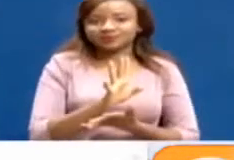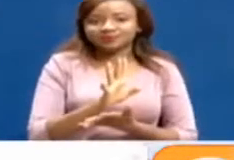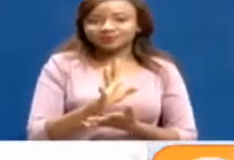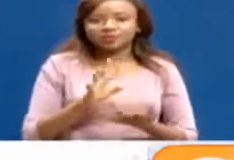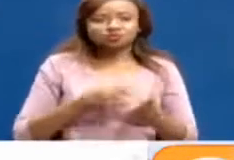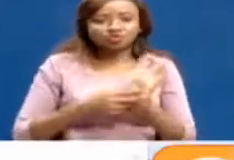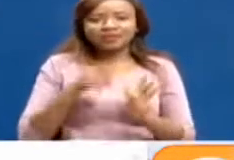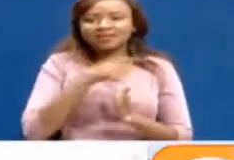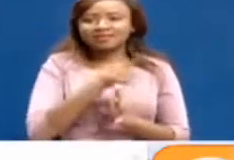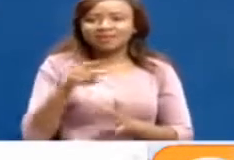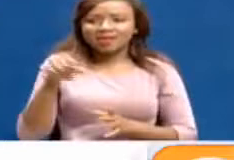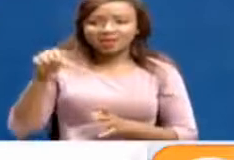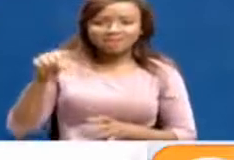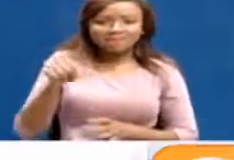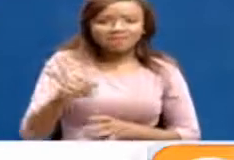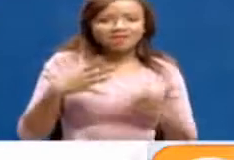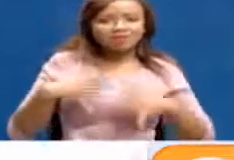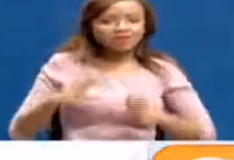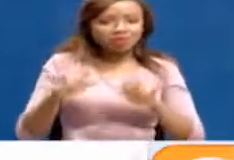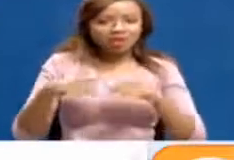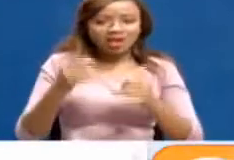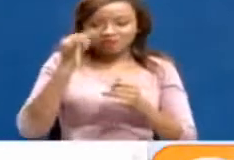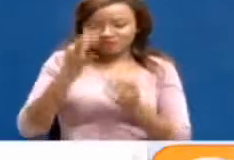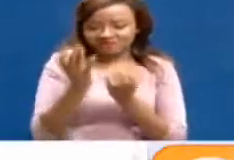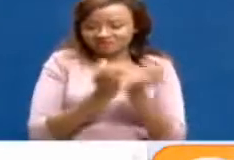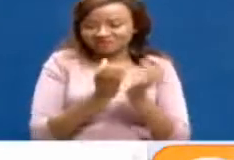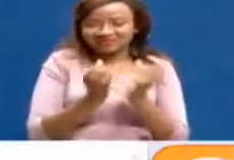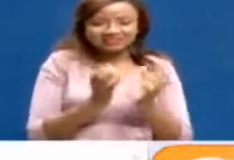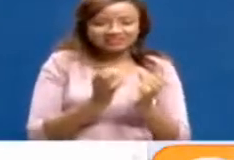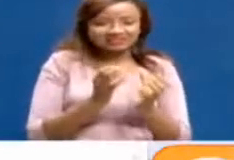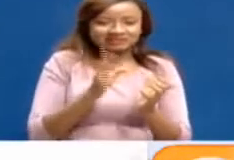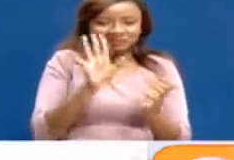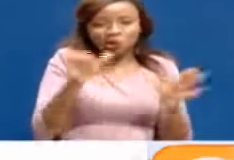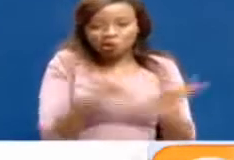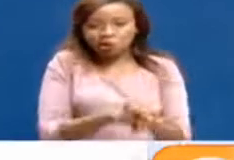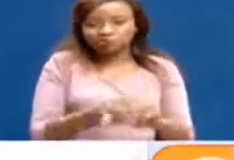their businesses are negatively impacted or closed?